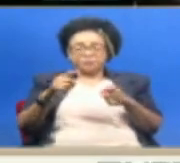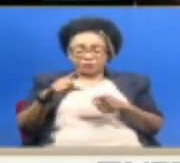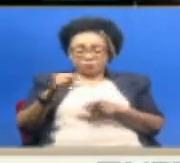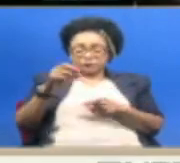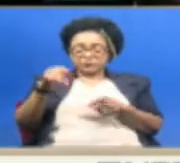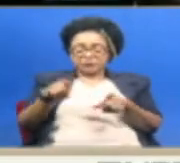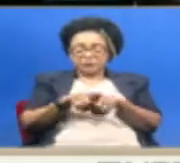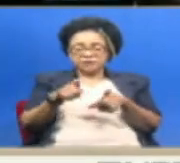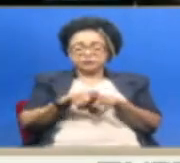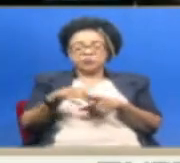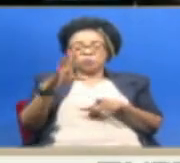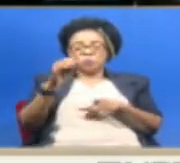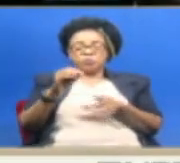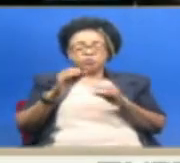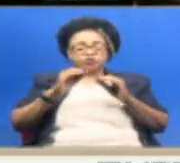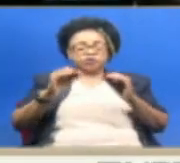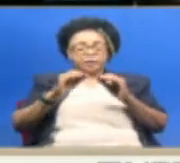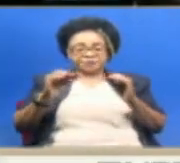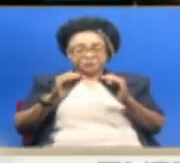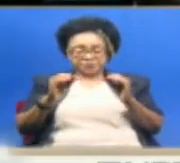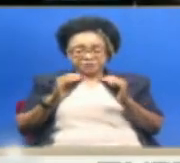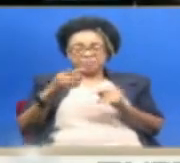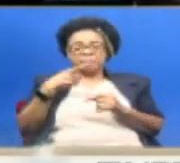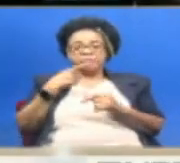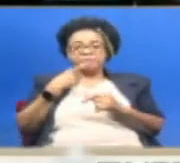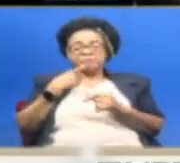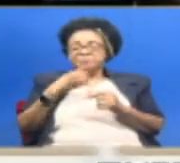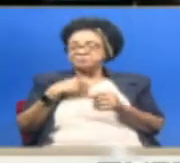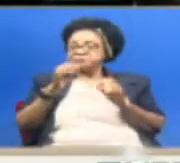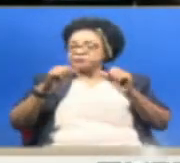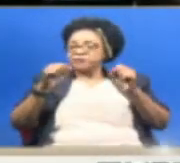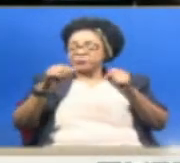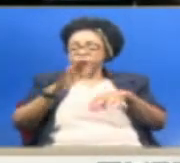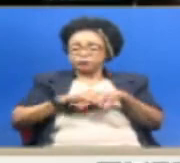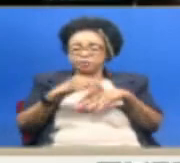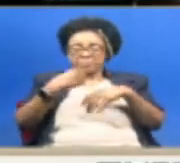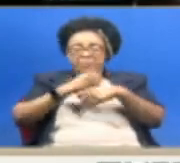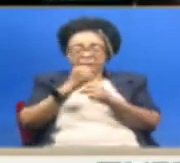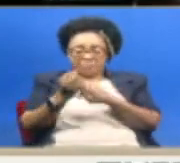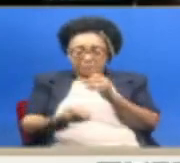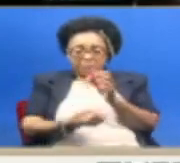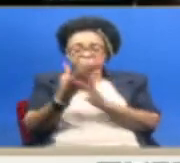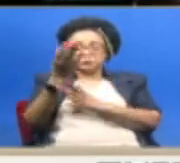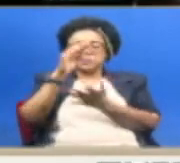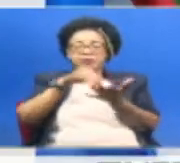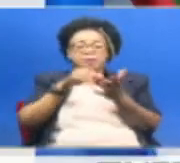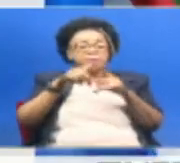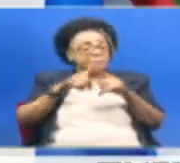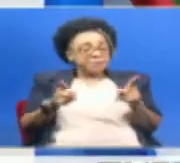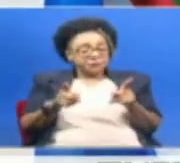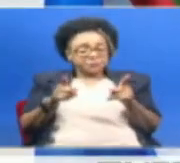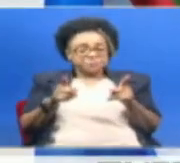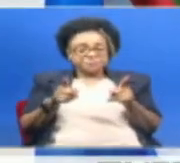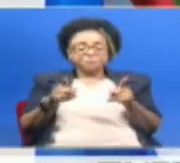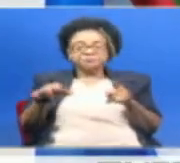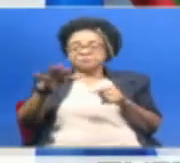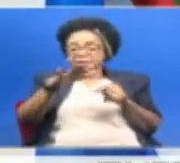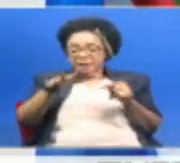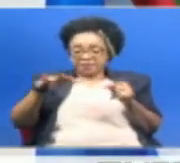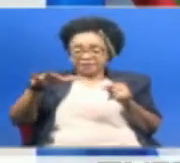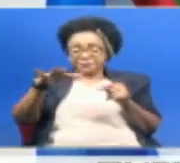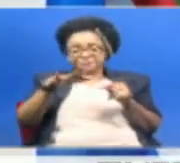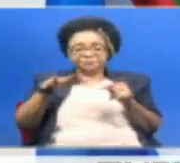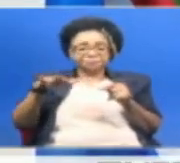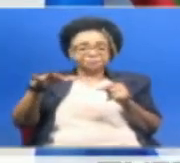the co-chair on the Azimio side says they have agreed on the reconstitution, but there is still a grey area. There's convergence